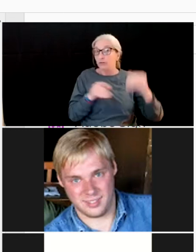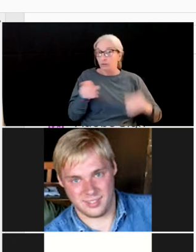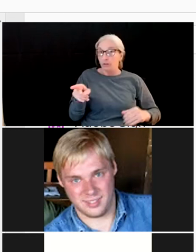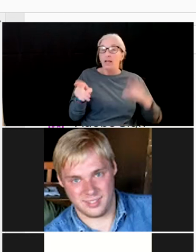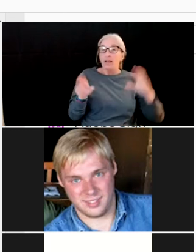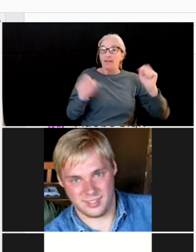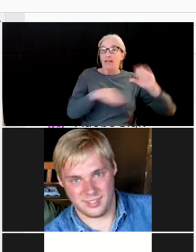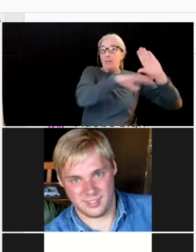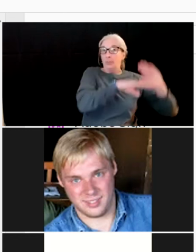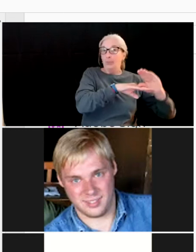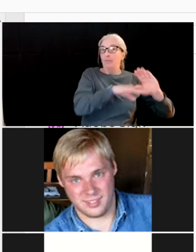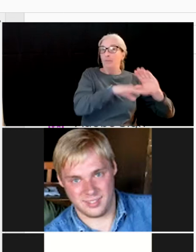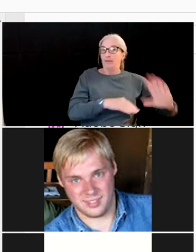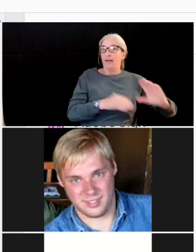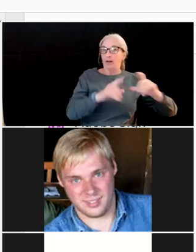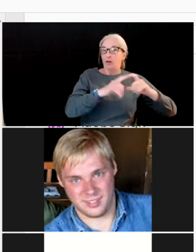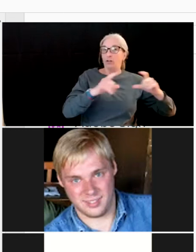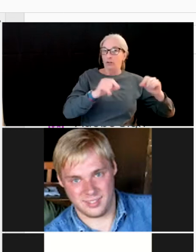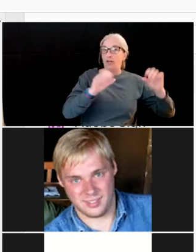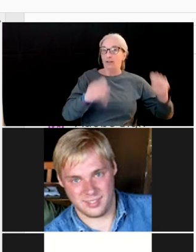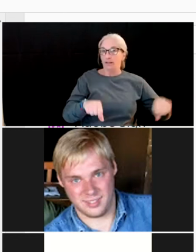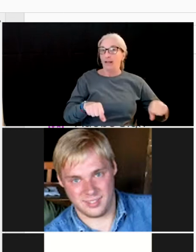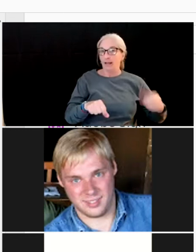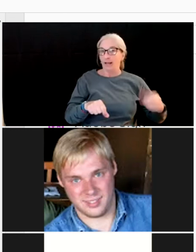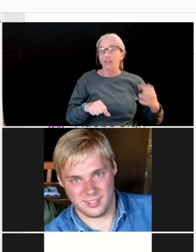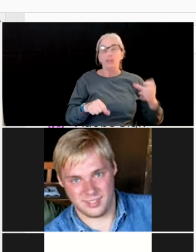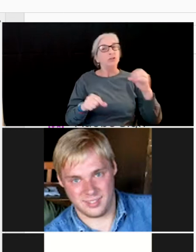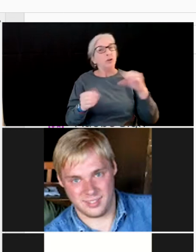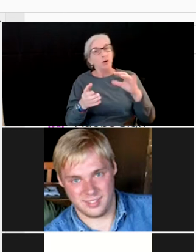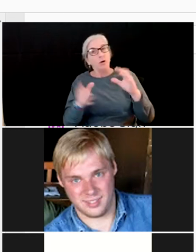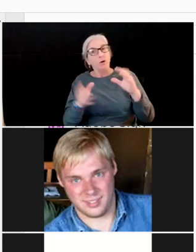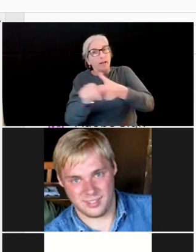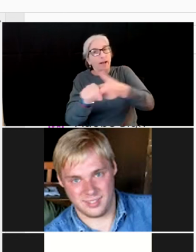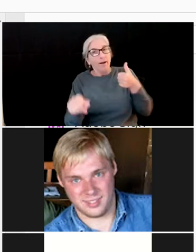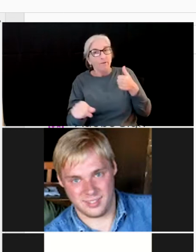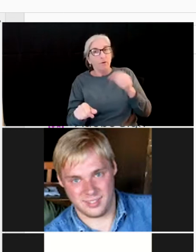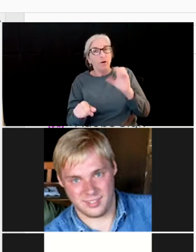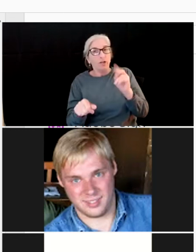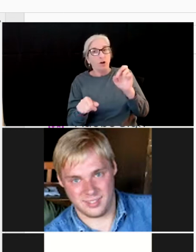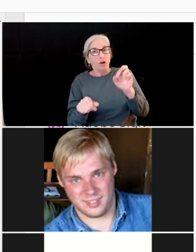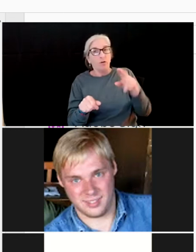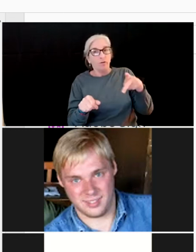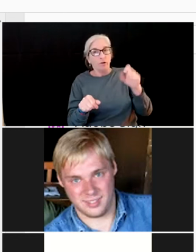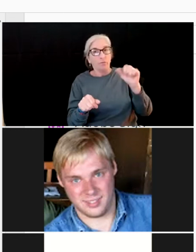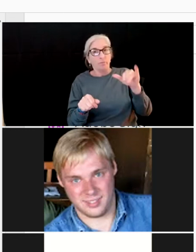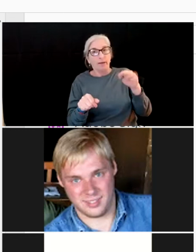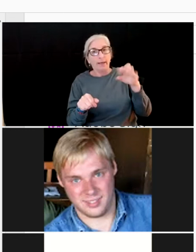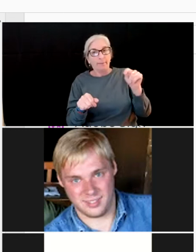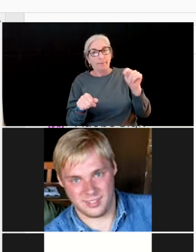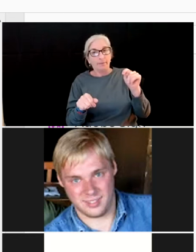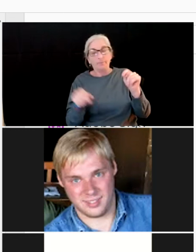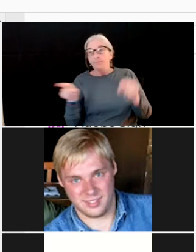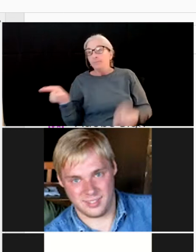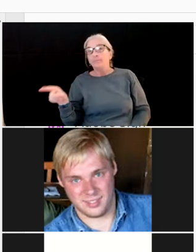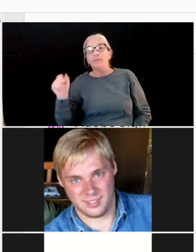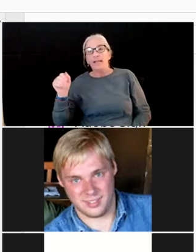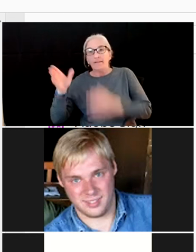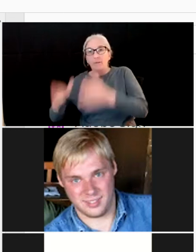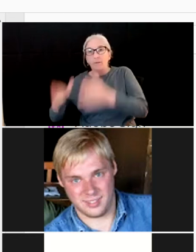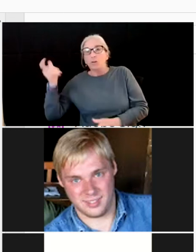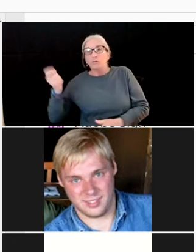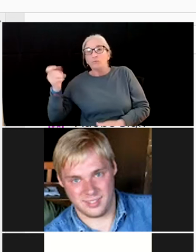stuff. If you have a client who's on SSDI and they're only earning a very low amount, let's say